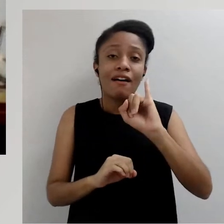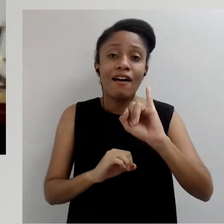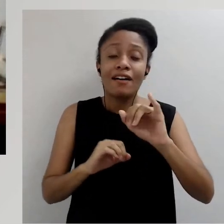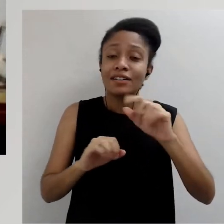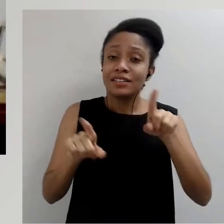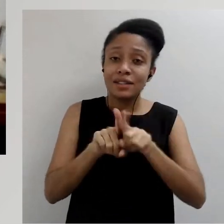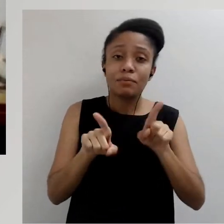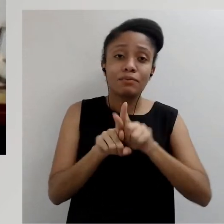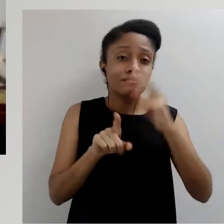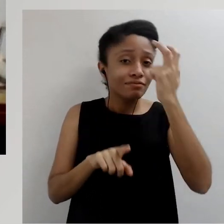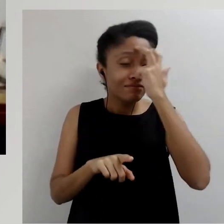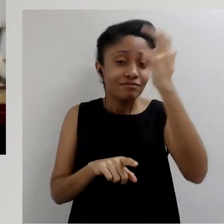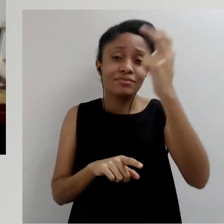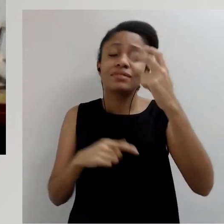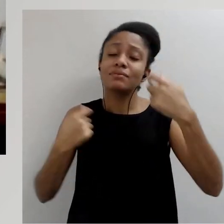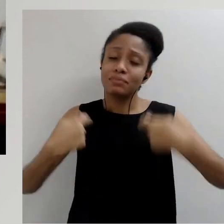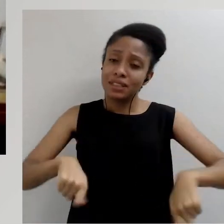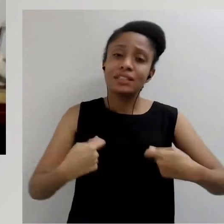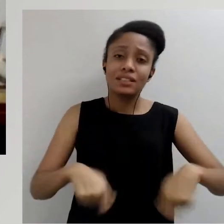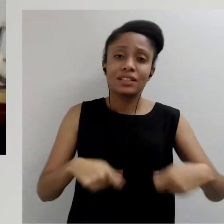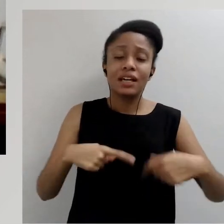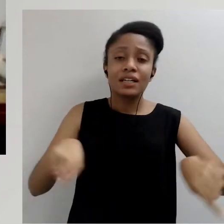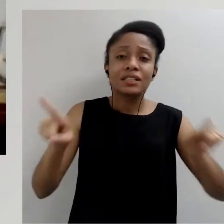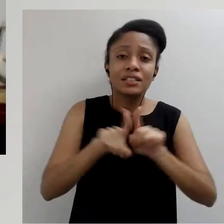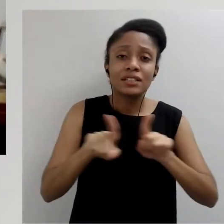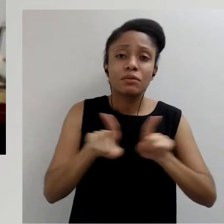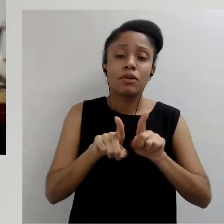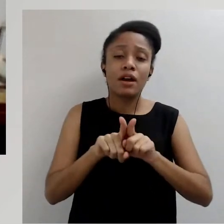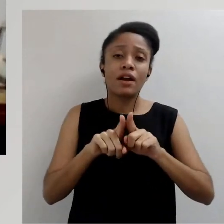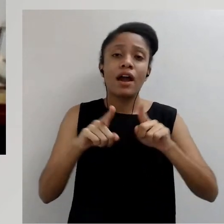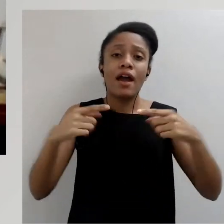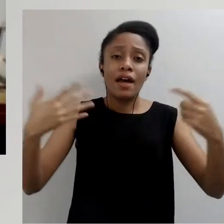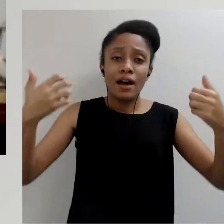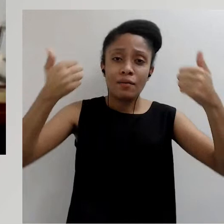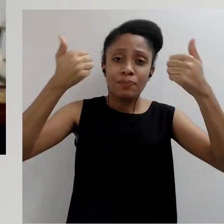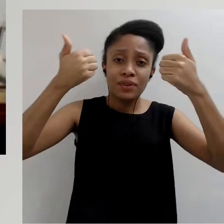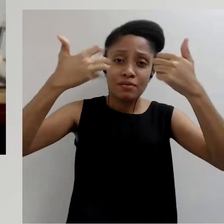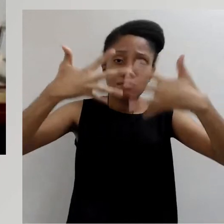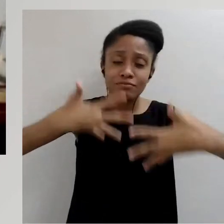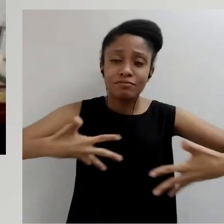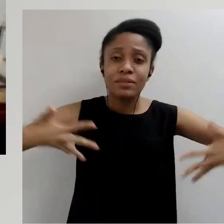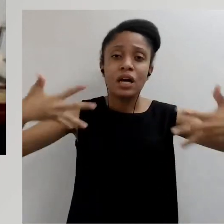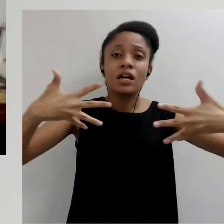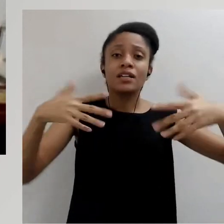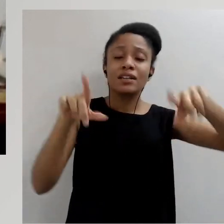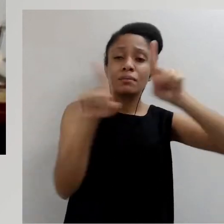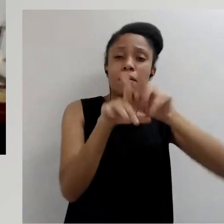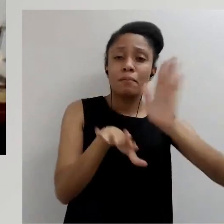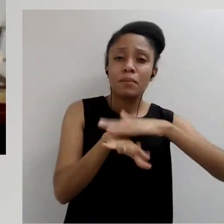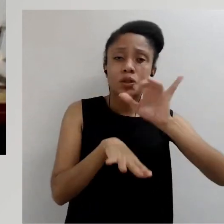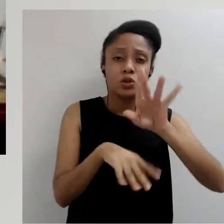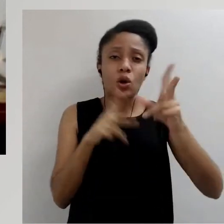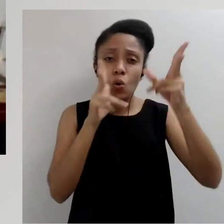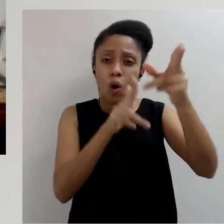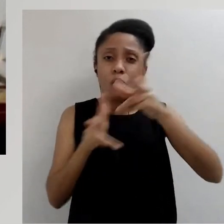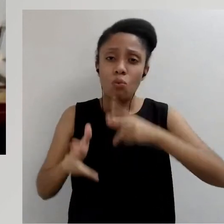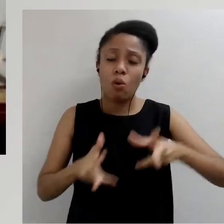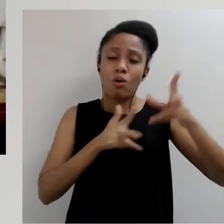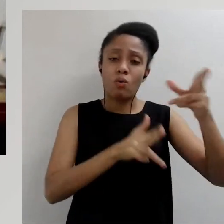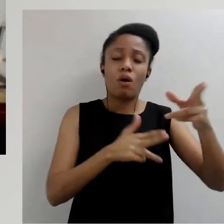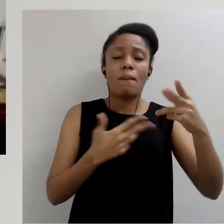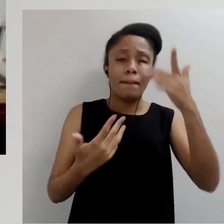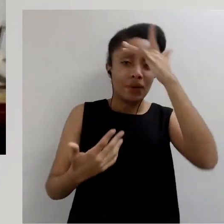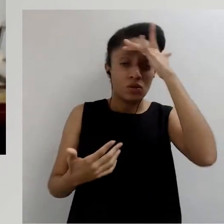intelligence since the small scale, so that you can have this automated flow, as our